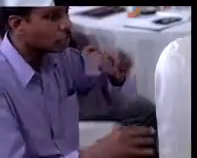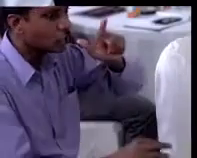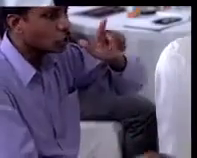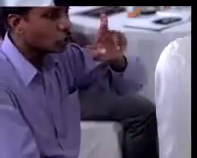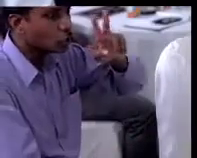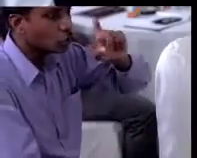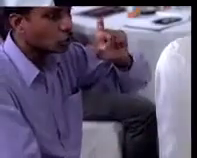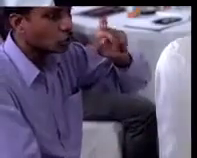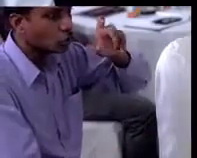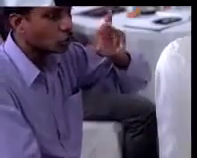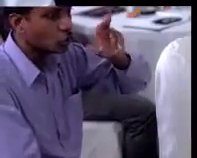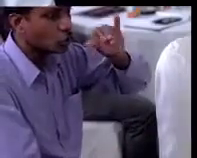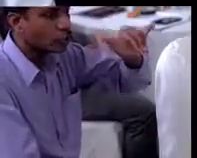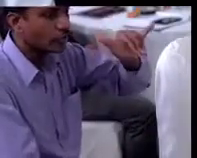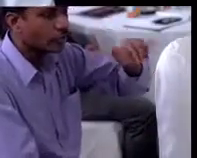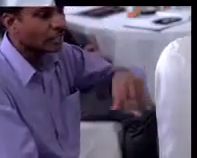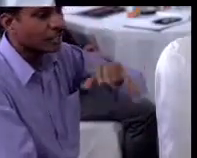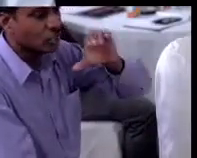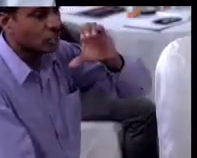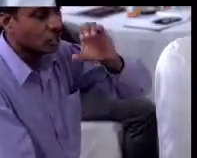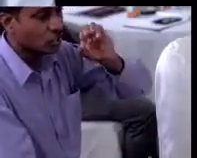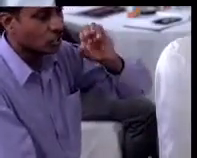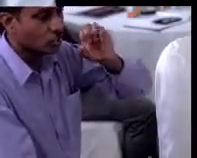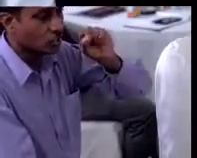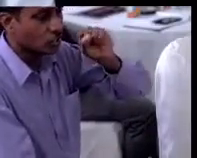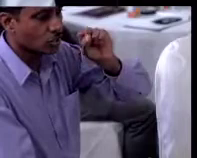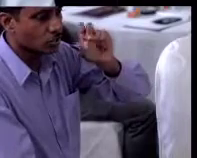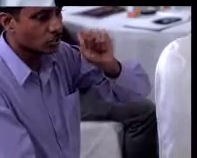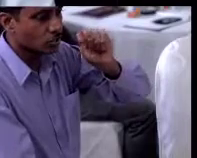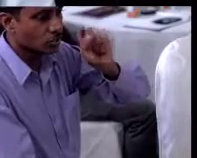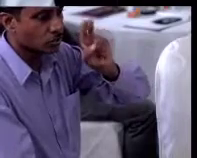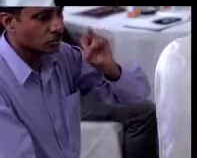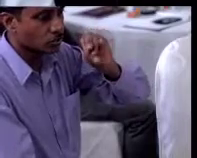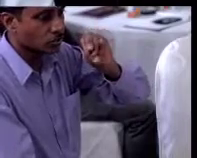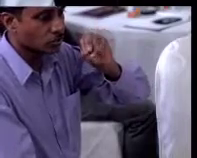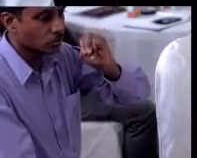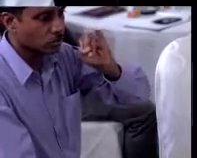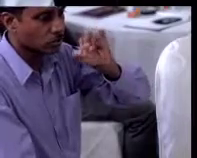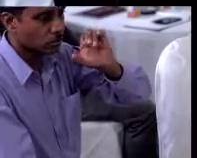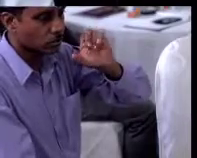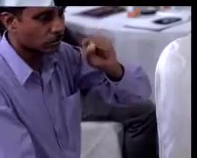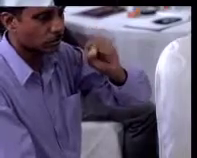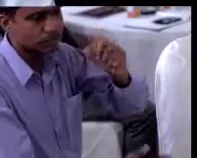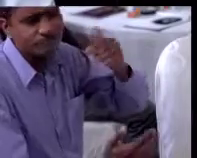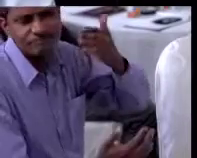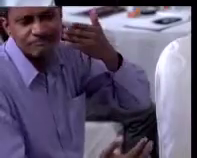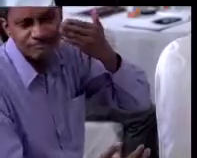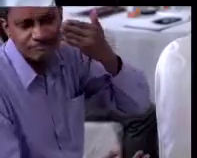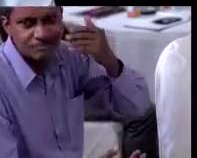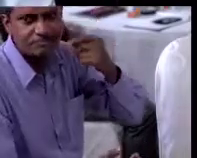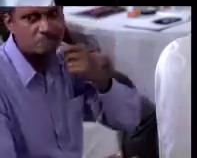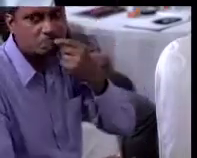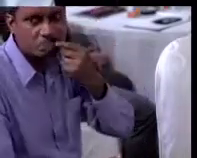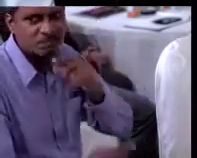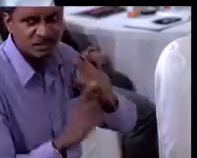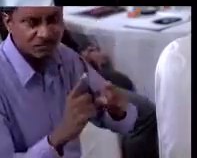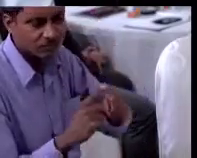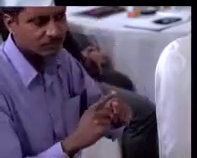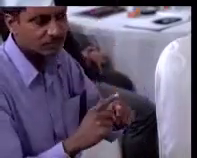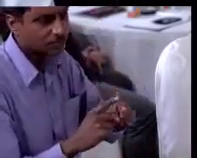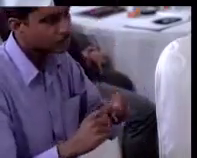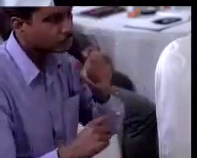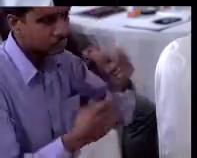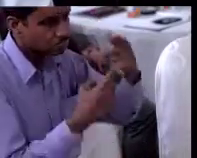this luxury cosmetic line. Did not work. And so about 2 years after